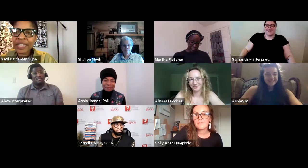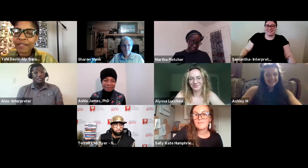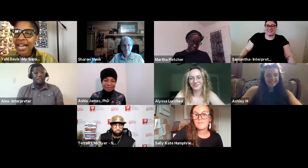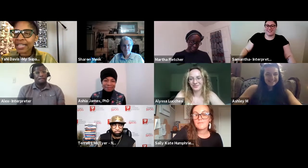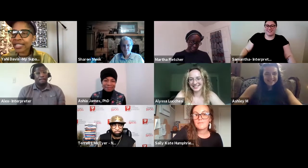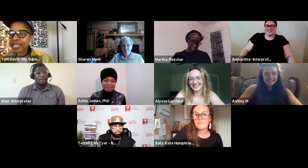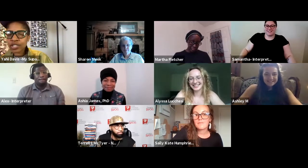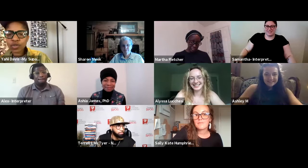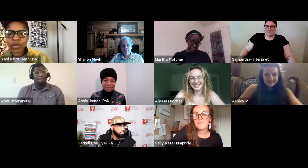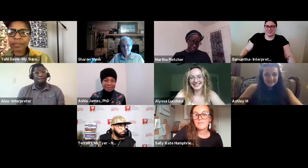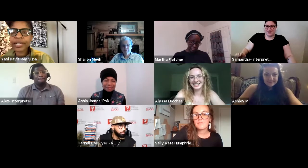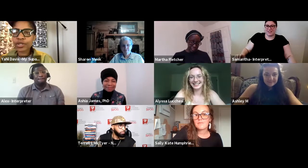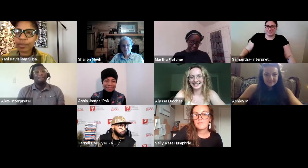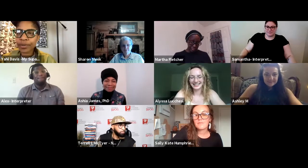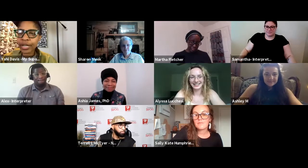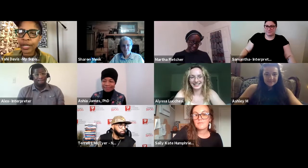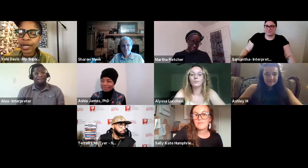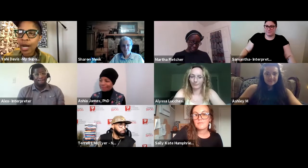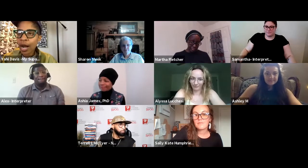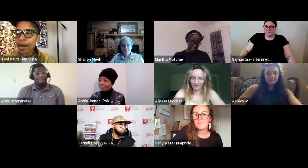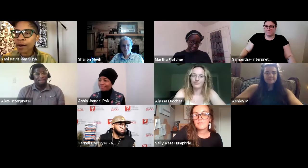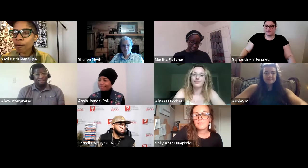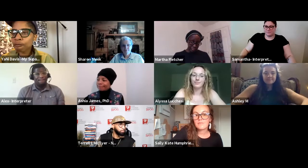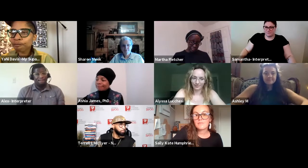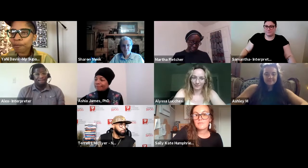And I believe Alex is still going to be interpreting